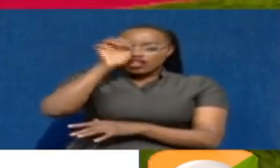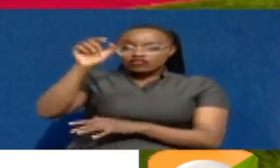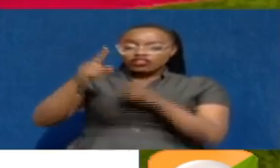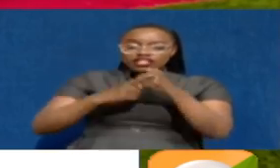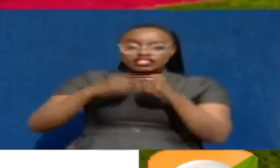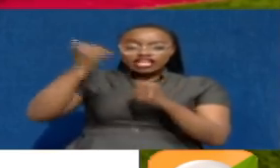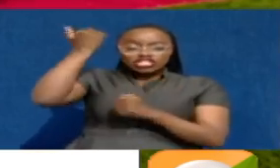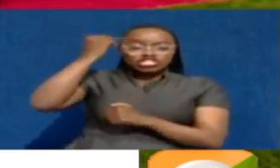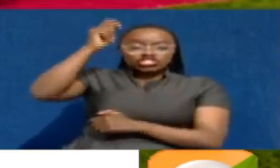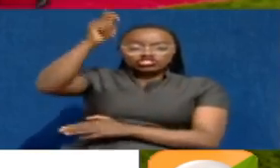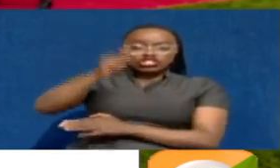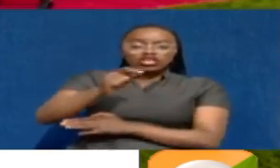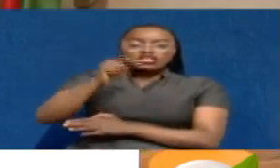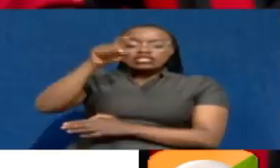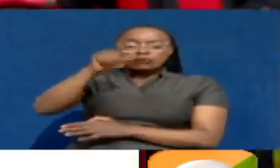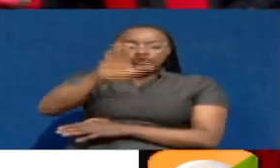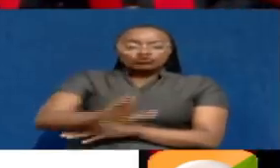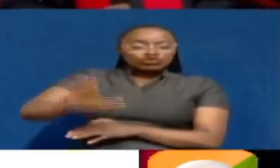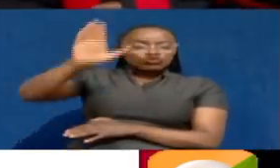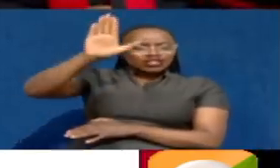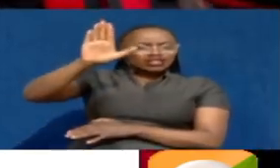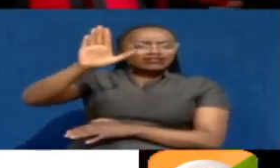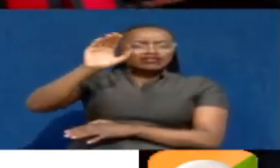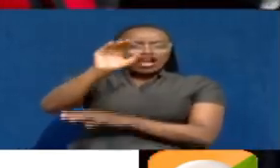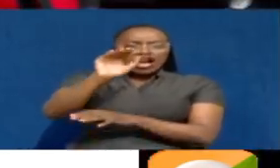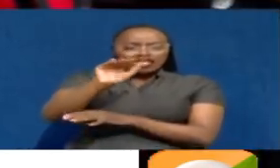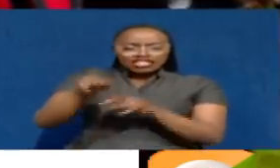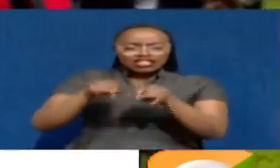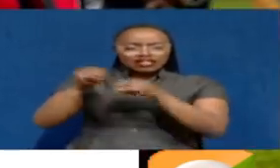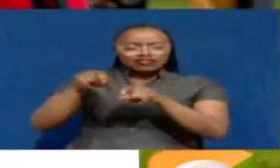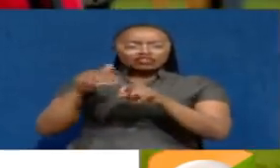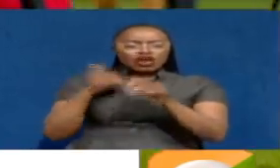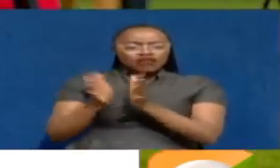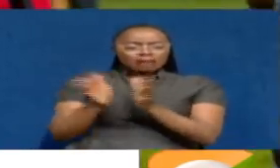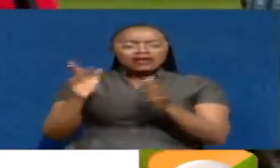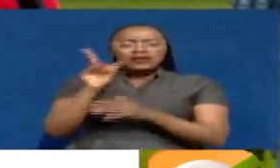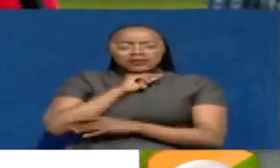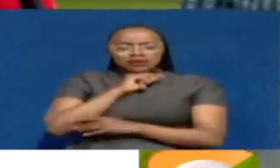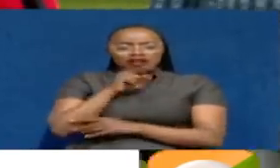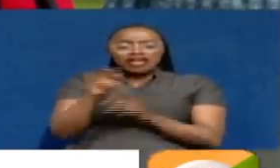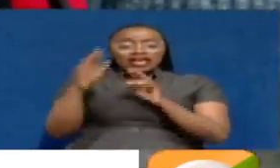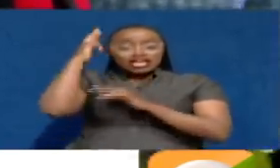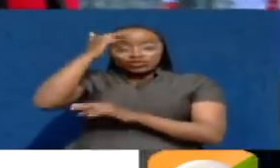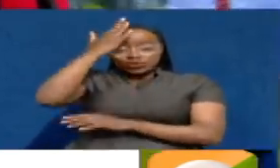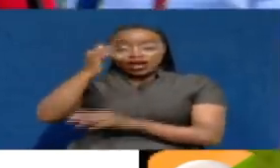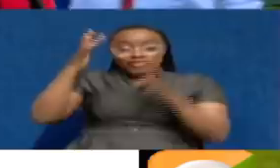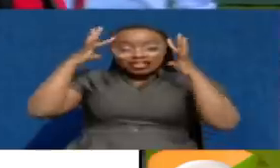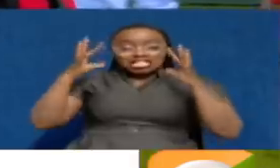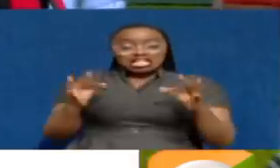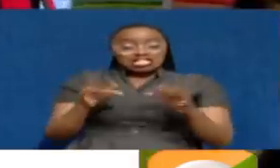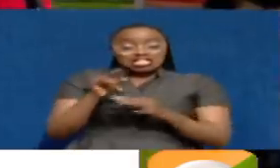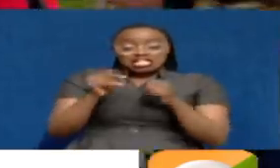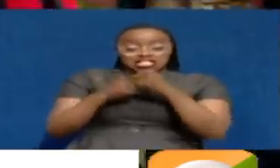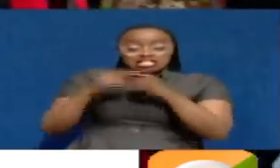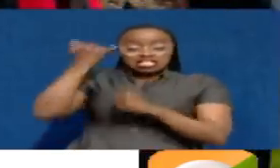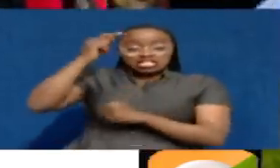6 judges who were supposed to be sworn in, urging the administration to make public the reasons why the